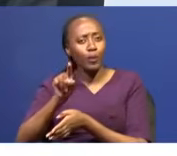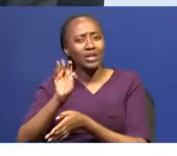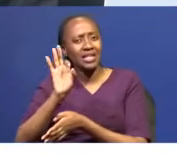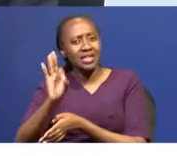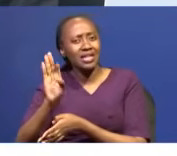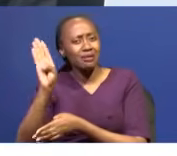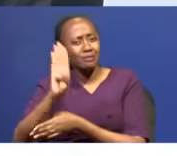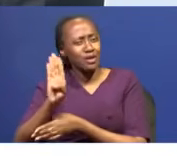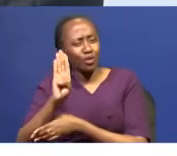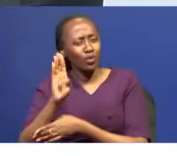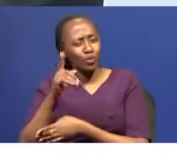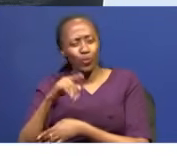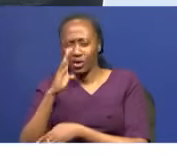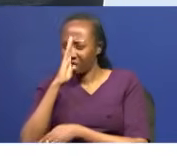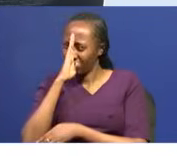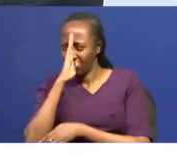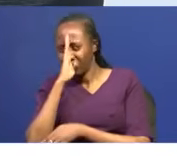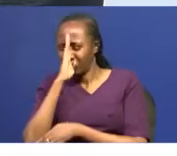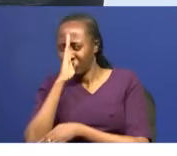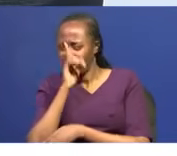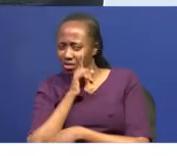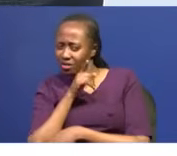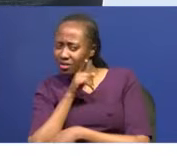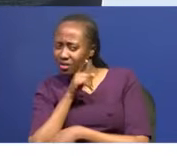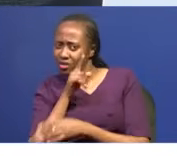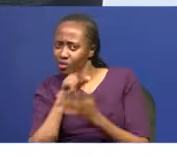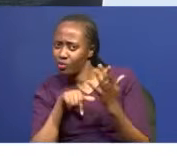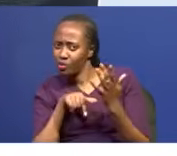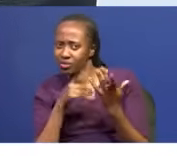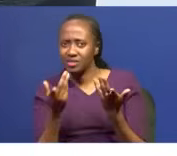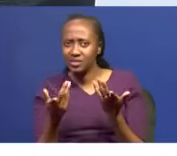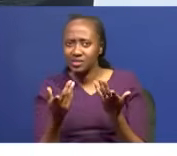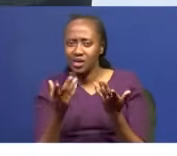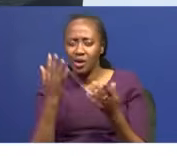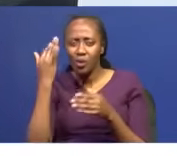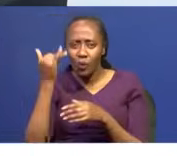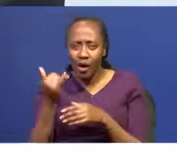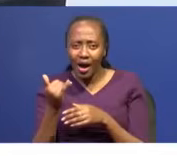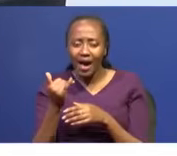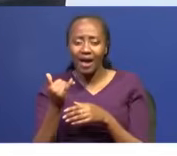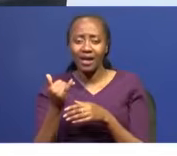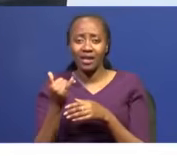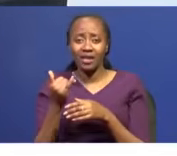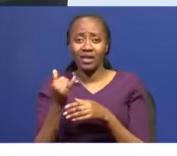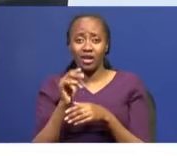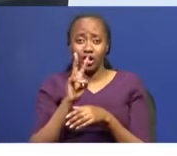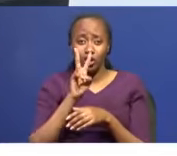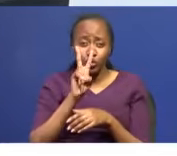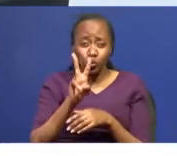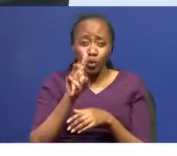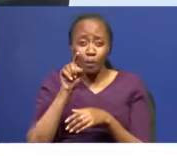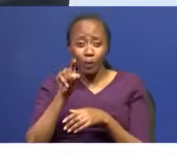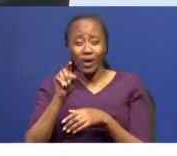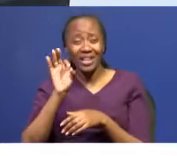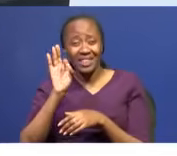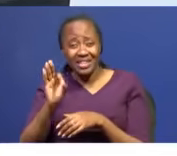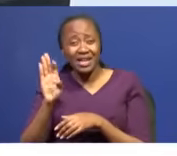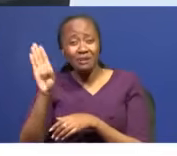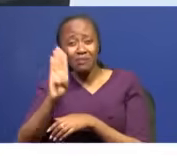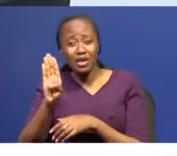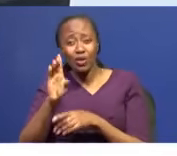brings to doubt the projections from the CRA. Because if Homa Bay can project 2.3B and they're